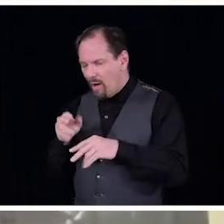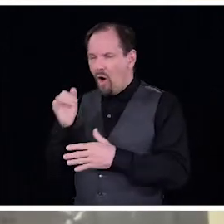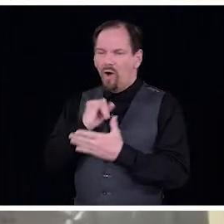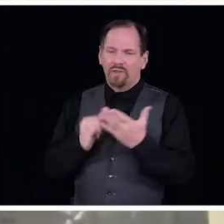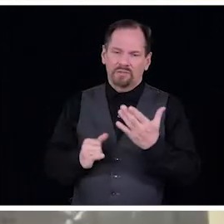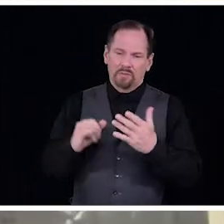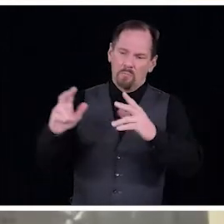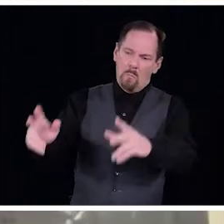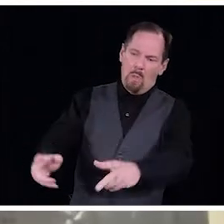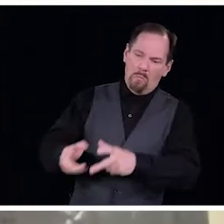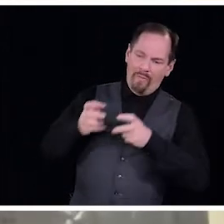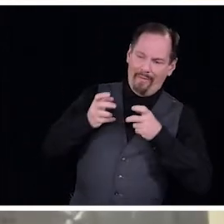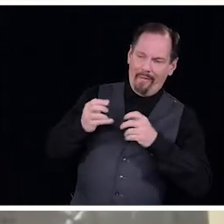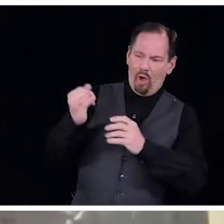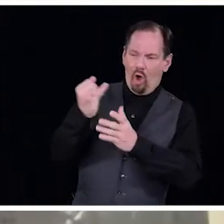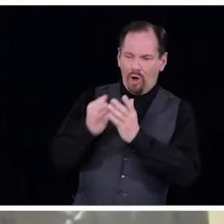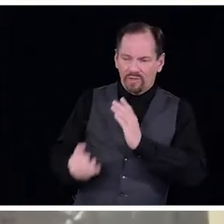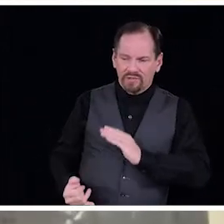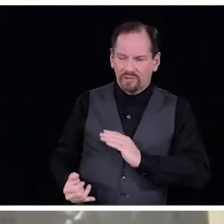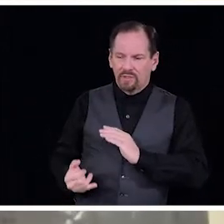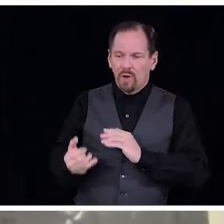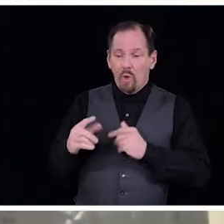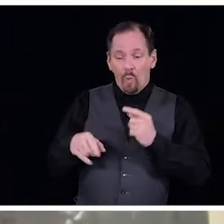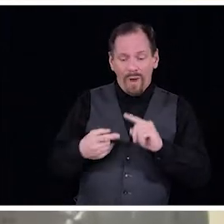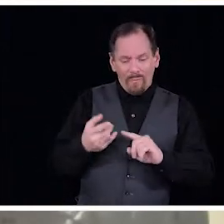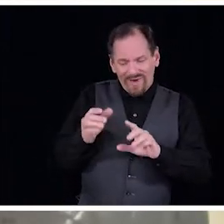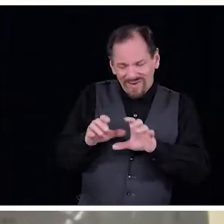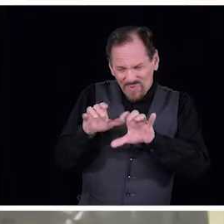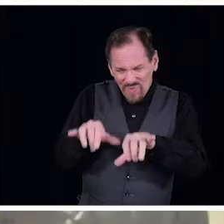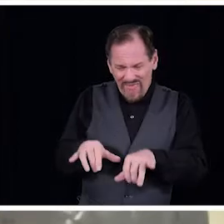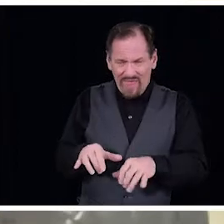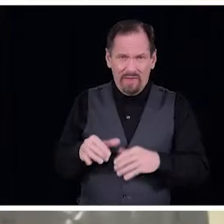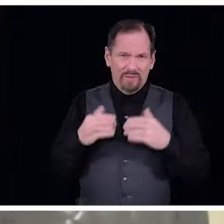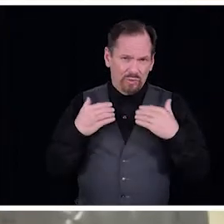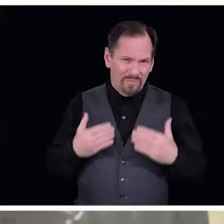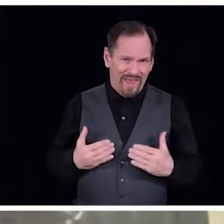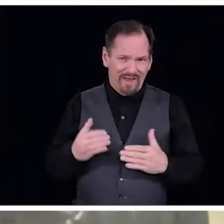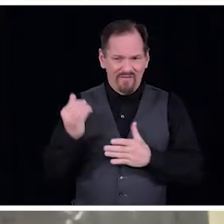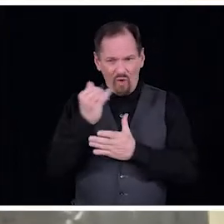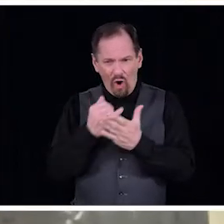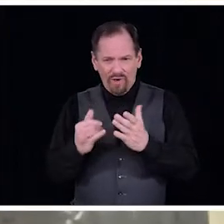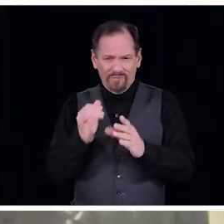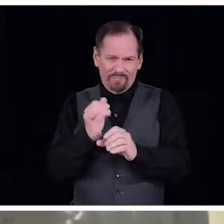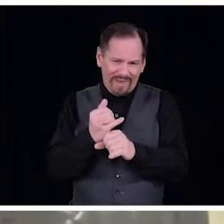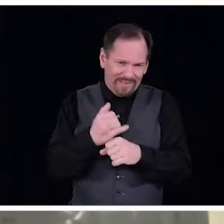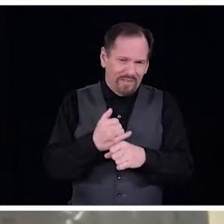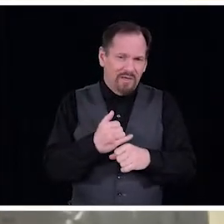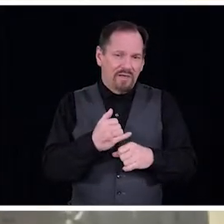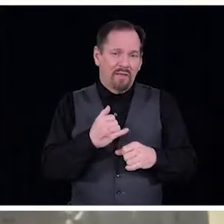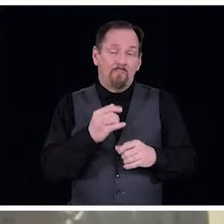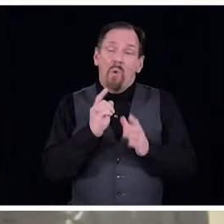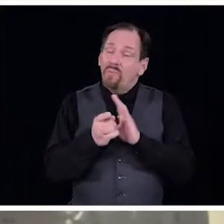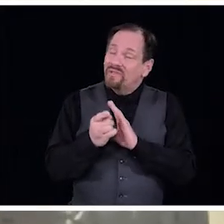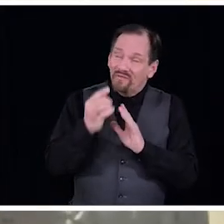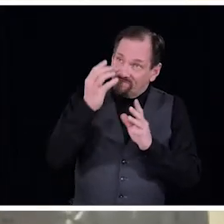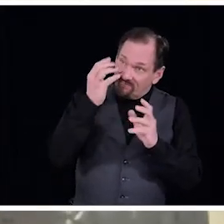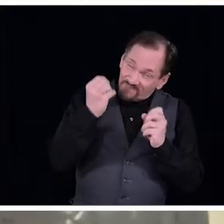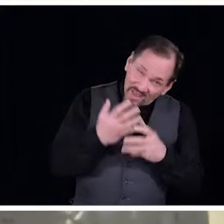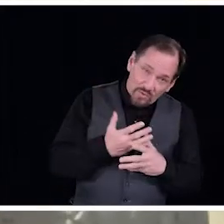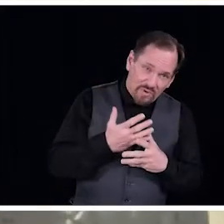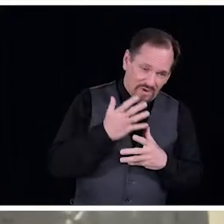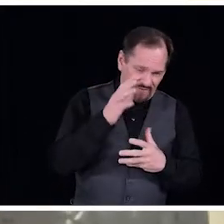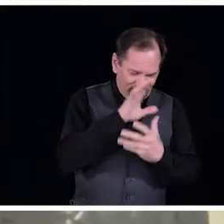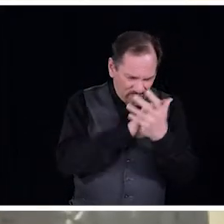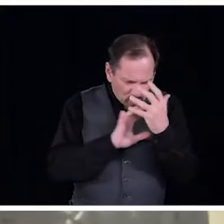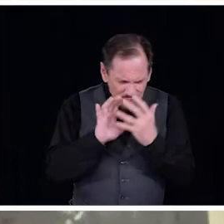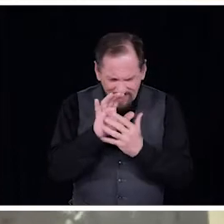purposeful about art and creating it that in these moments of seclusion, fear, anxiety, and confusion that we're relying